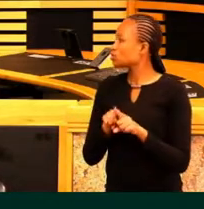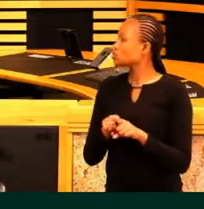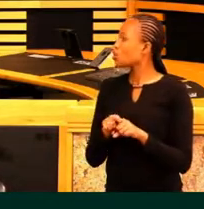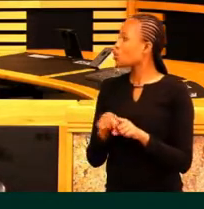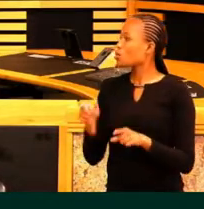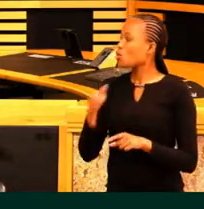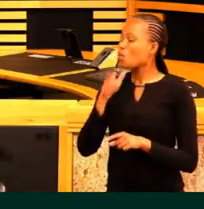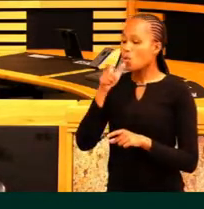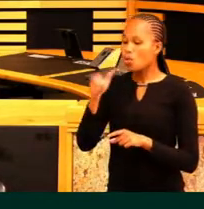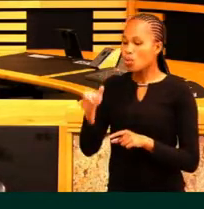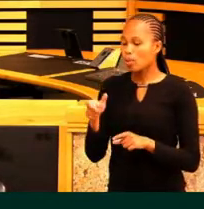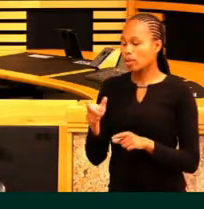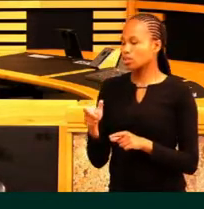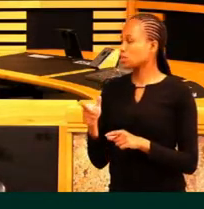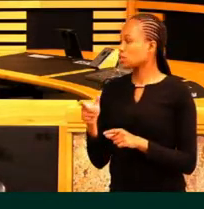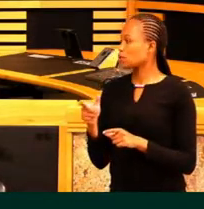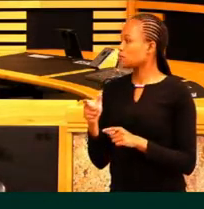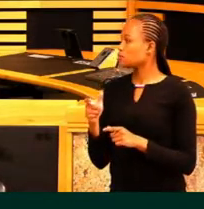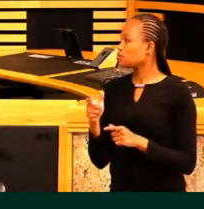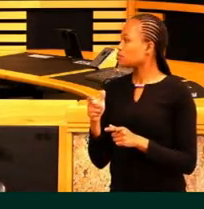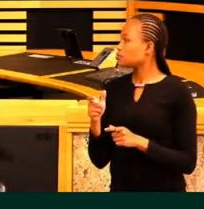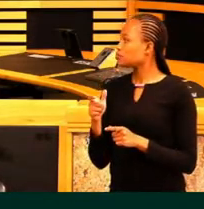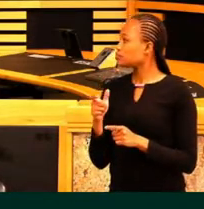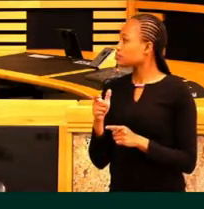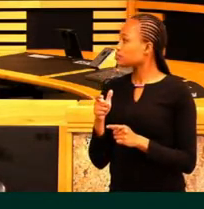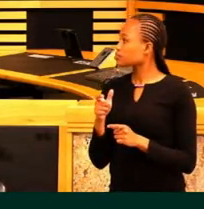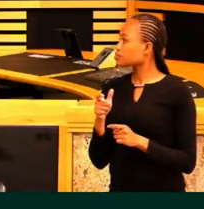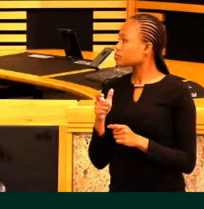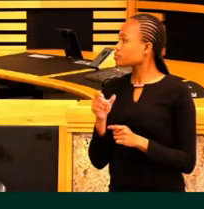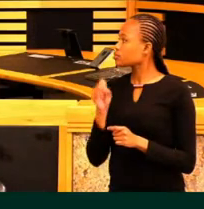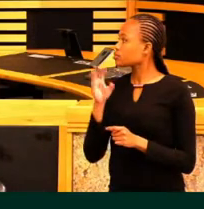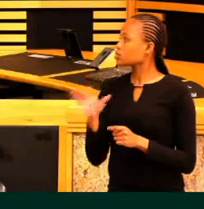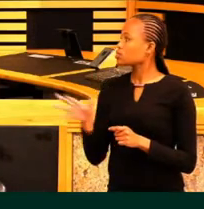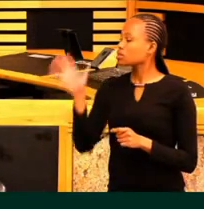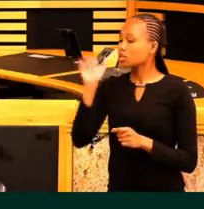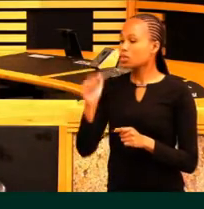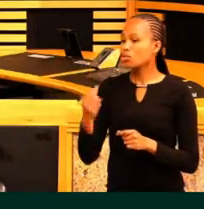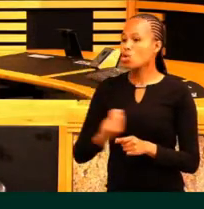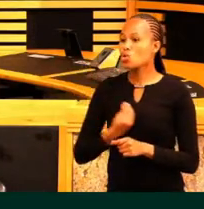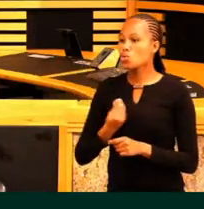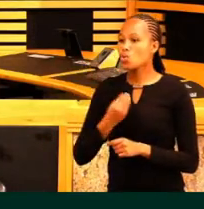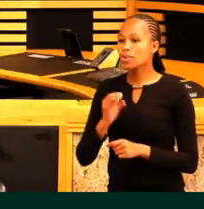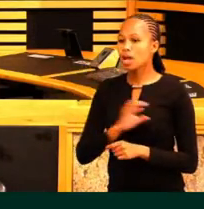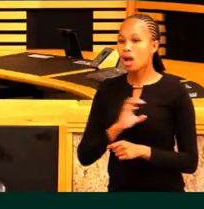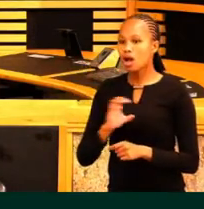of gratitude to the South African new Council